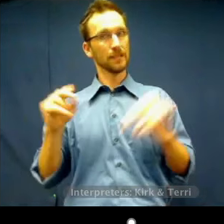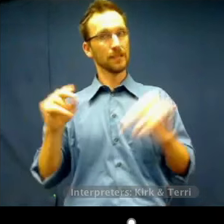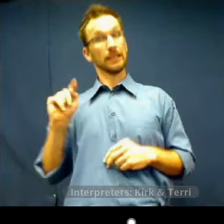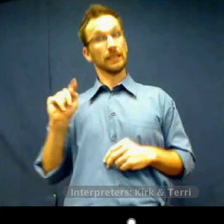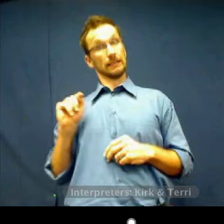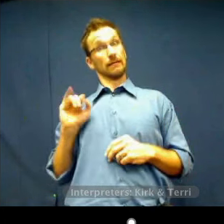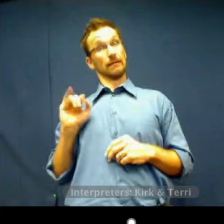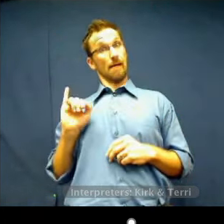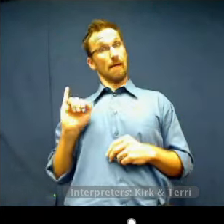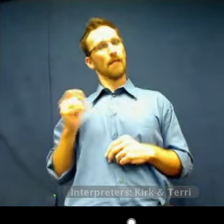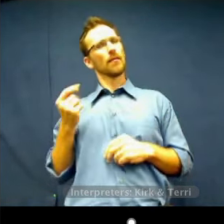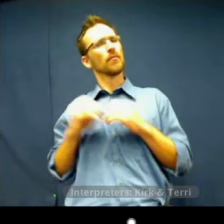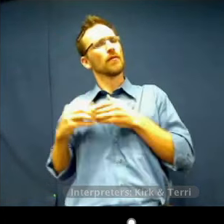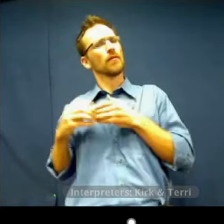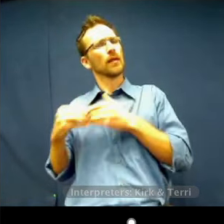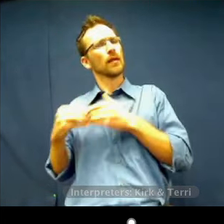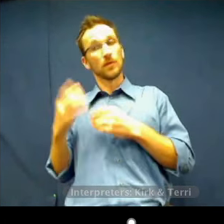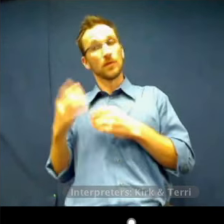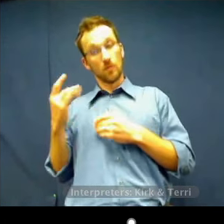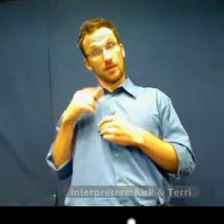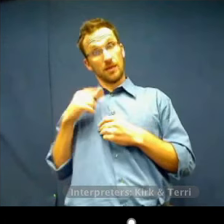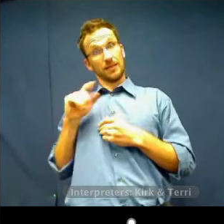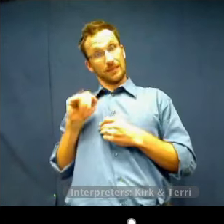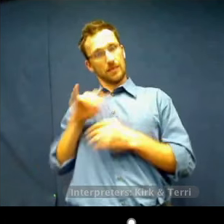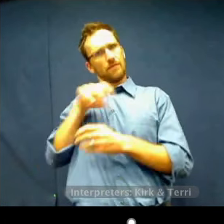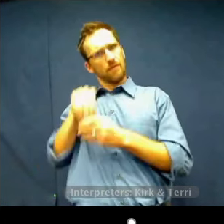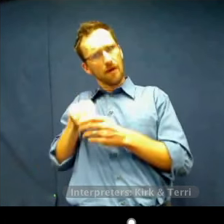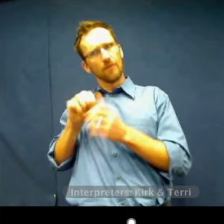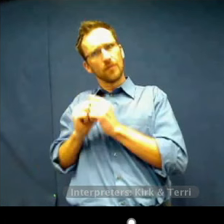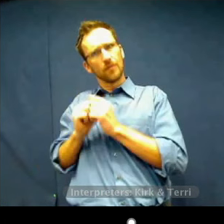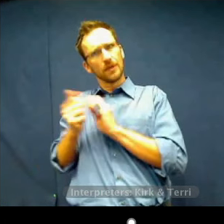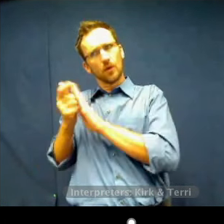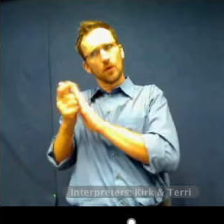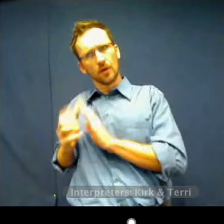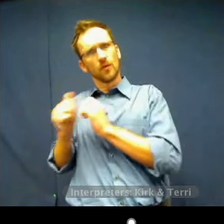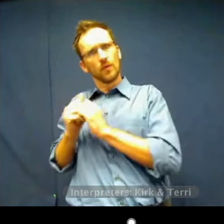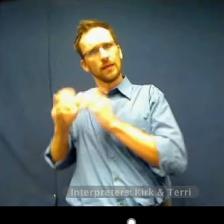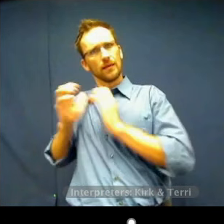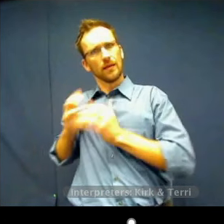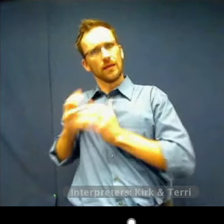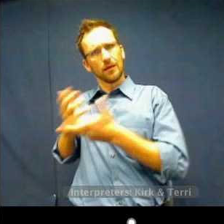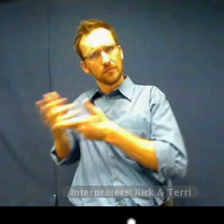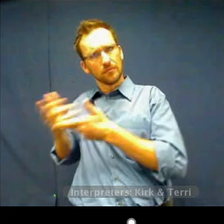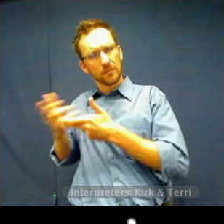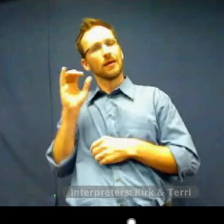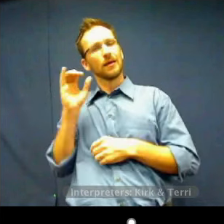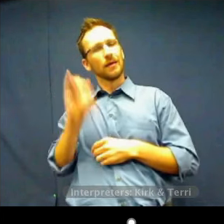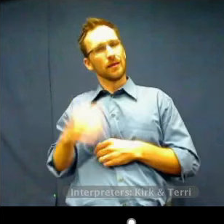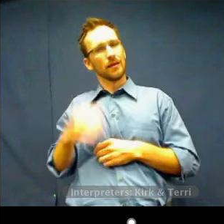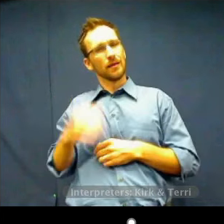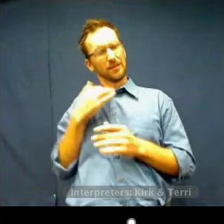team. It's, again, another reason why we want to keep those lines of separation absolutely clear in our